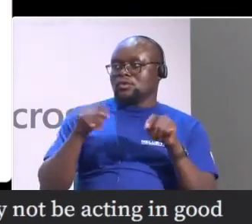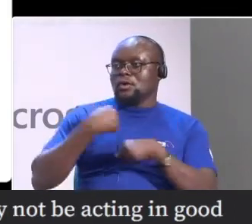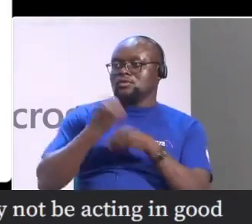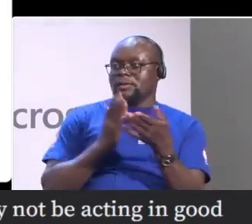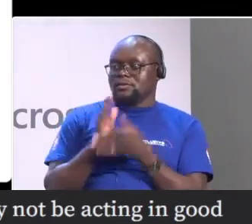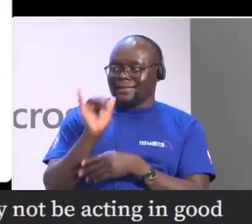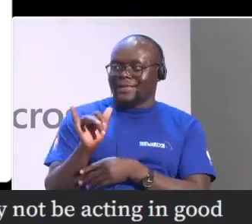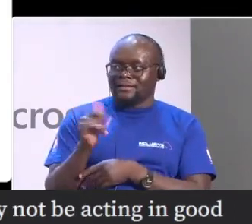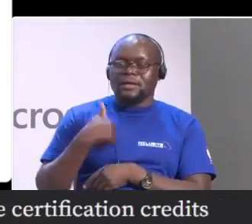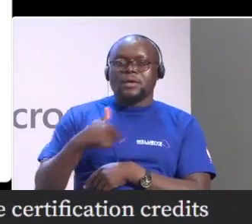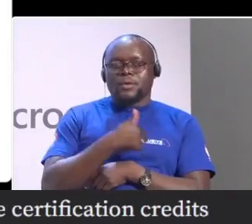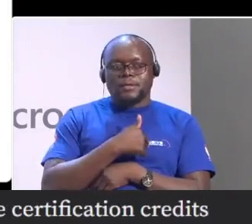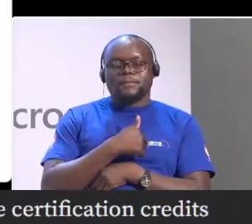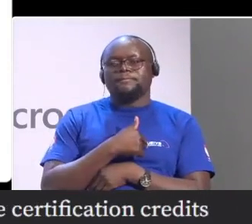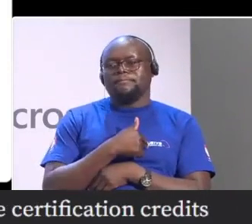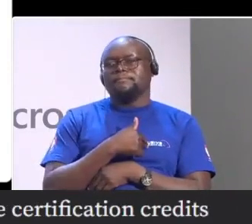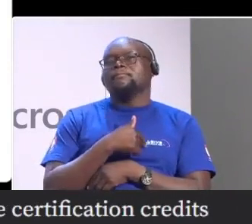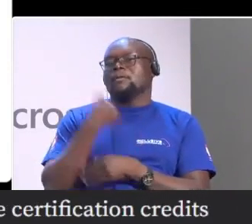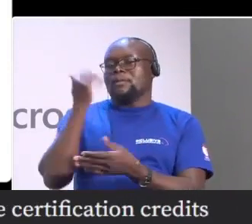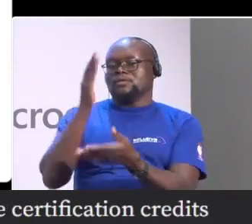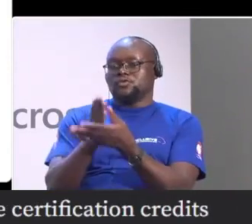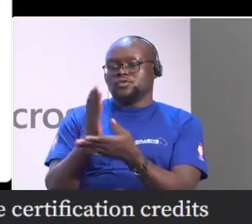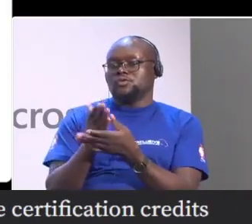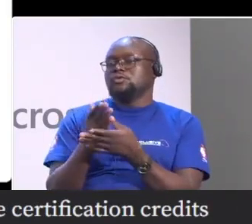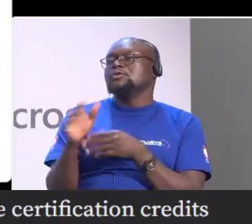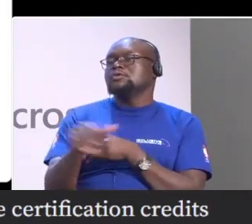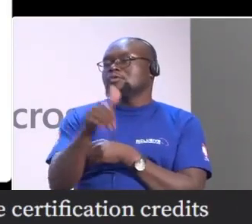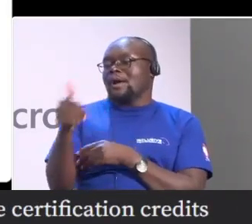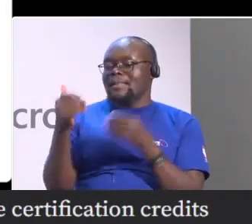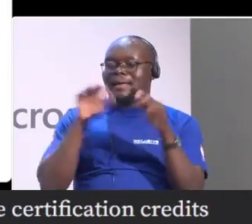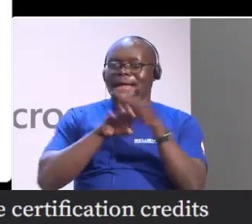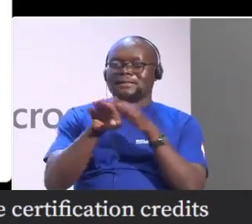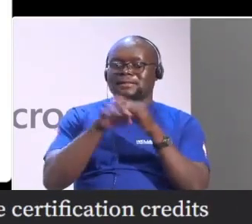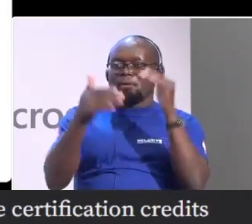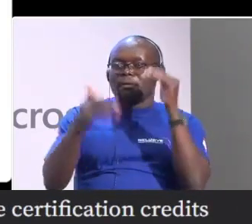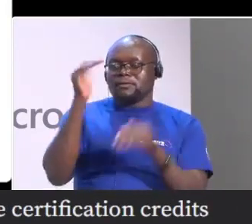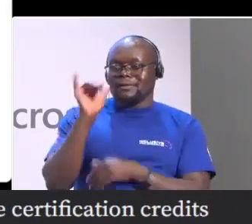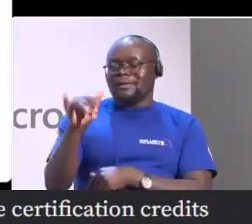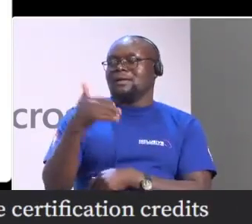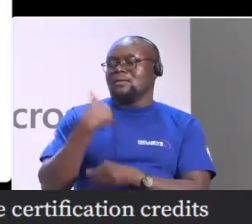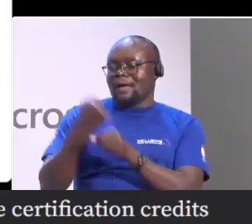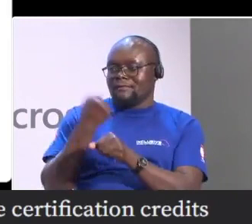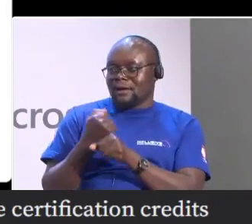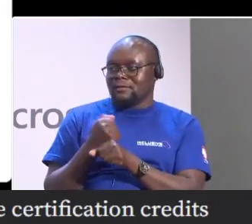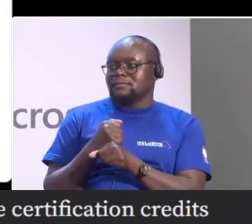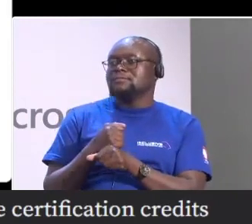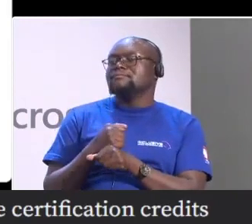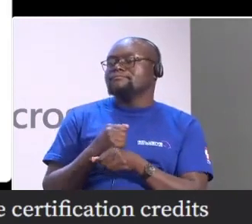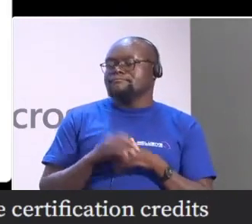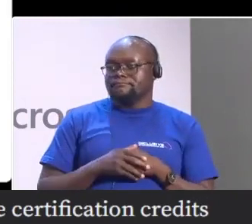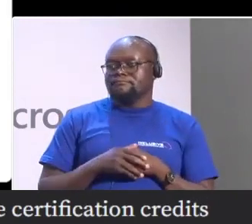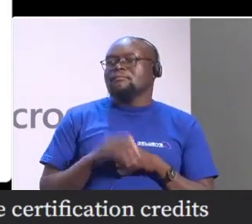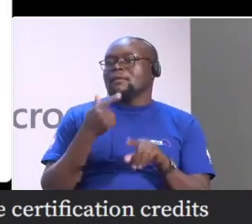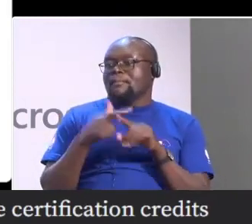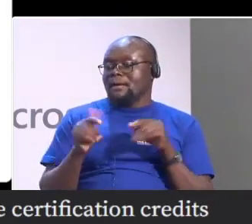make sure that we are being true to the rest of the accessibility professionals that we have out there. It's not an easy place to be,